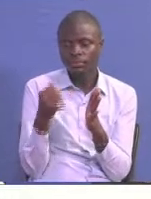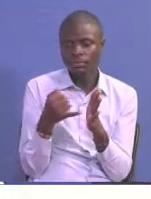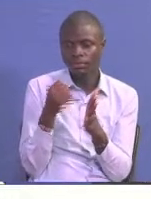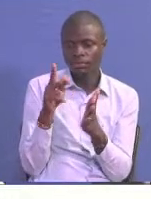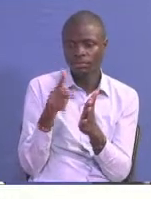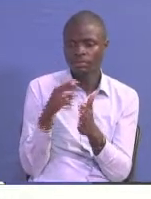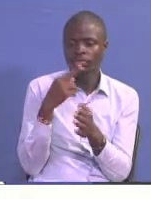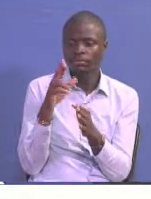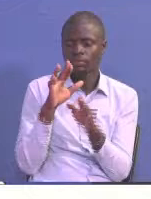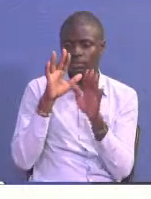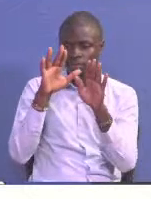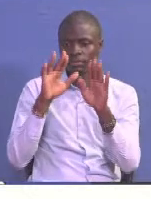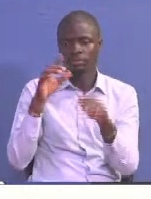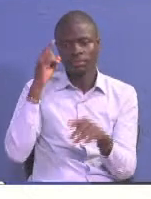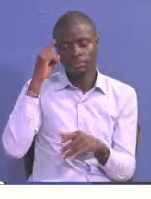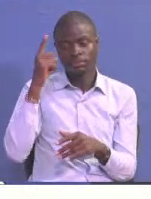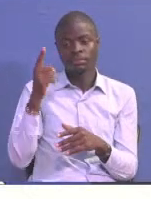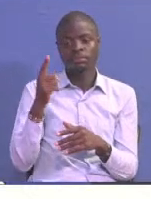very important for,